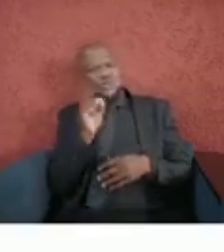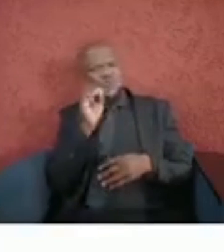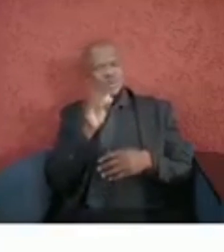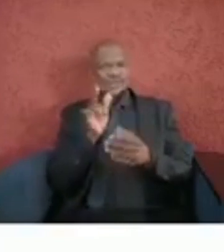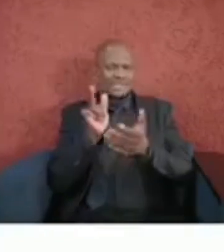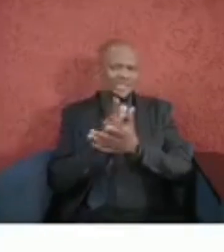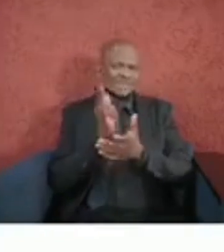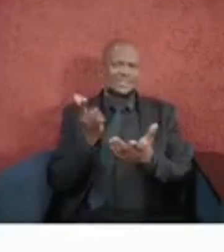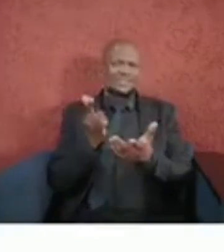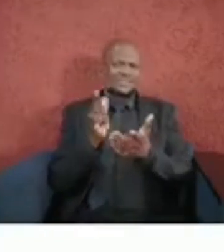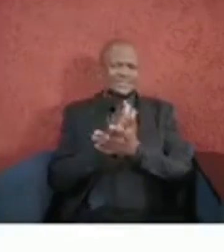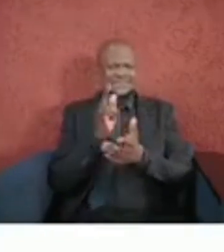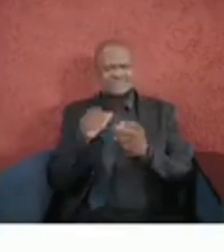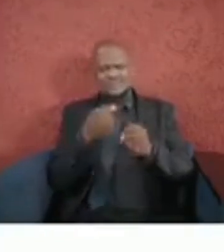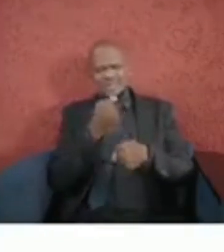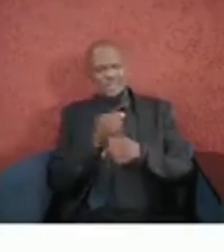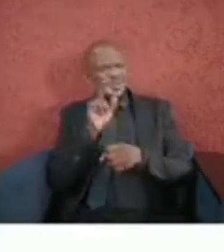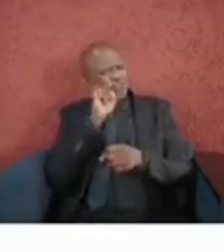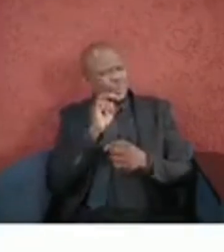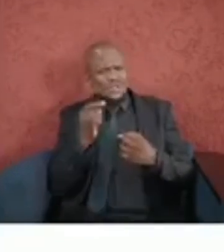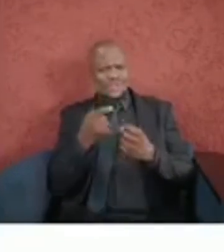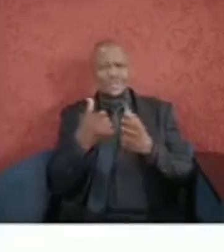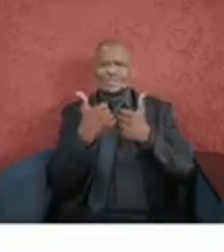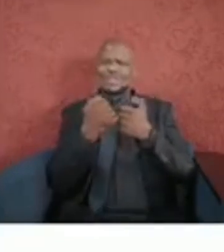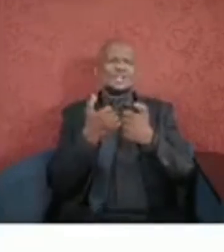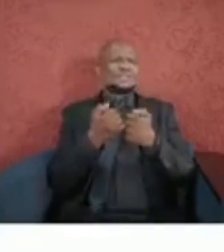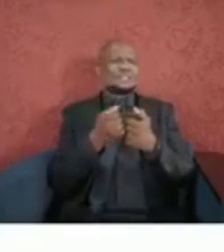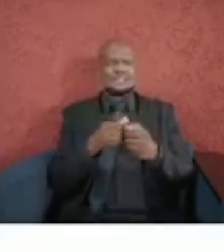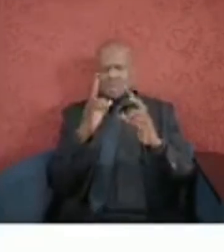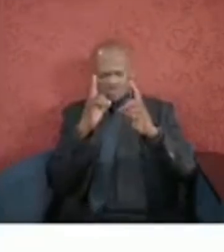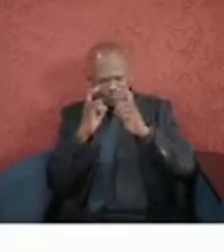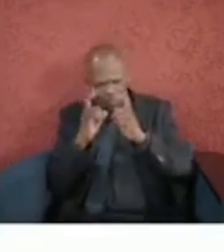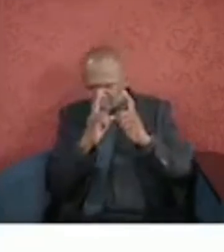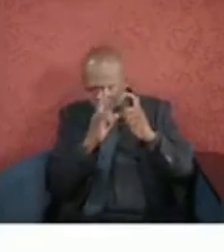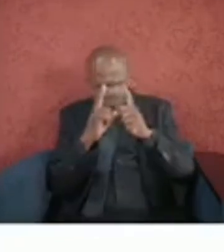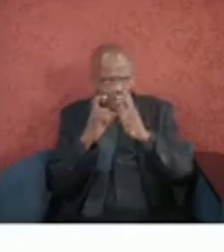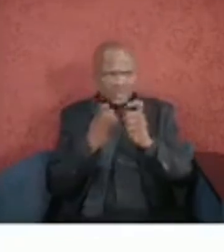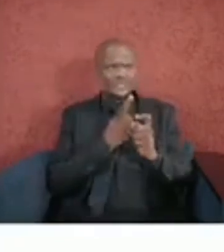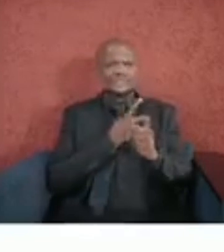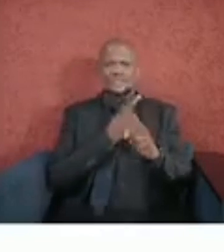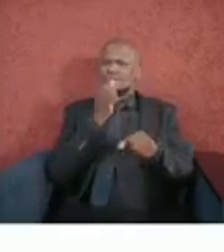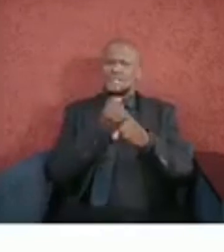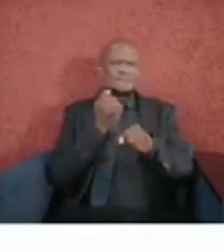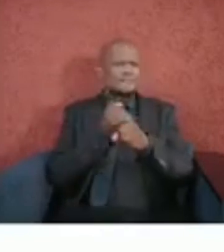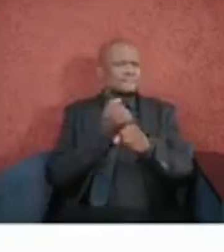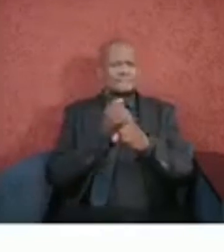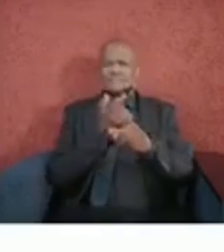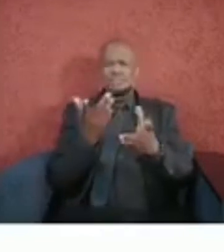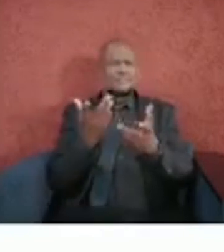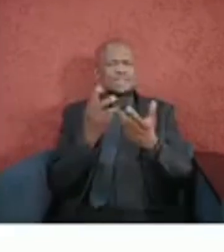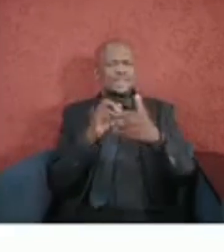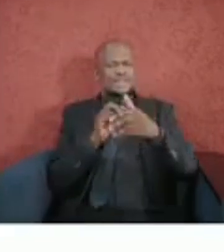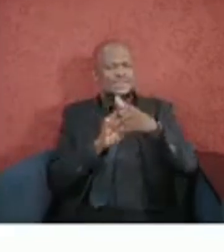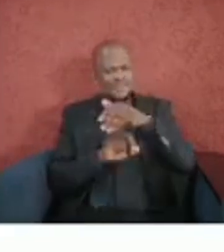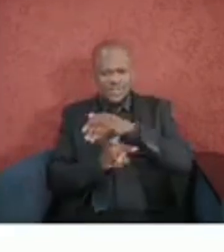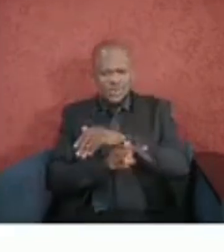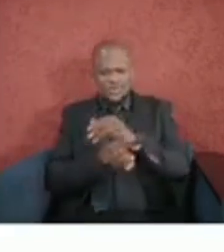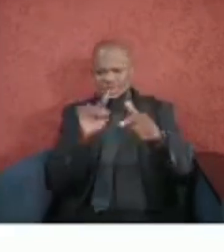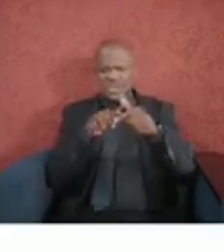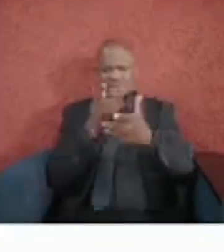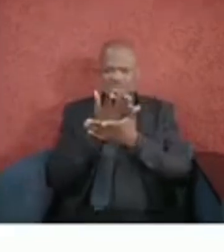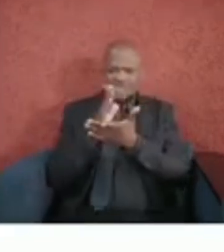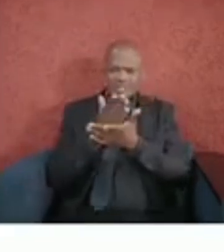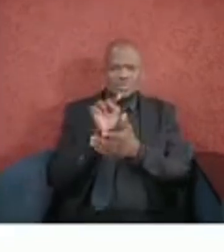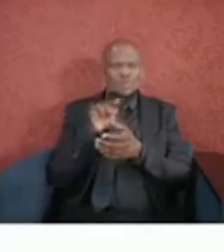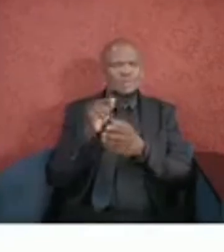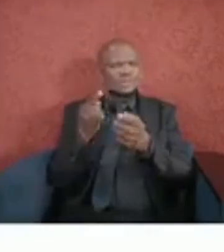has a girlfriend. What do? They take pictures of themselves, they take videos of themselves, then they share among themselves.